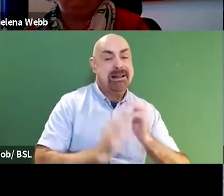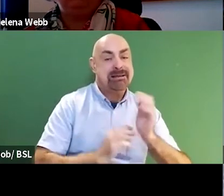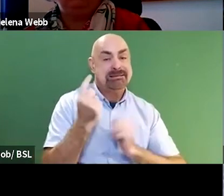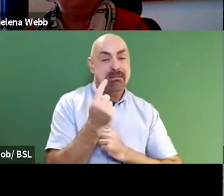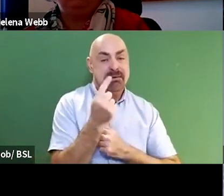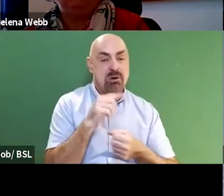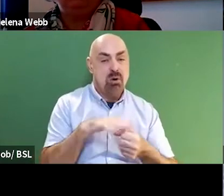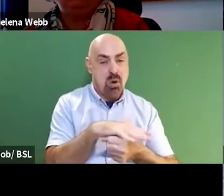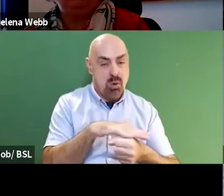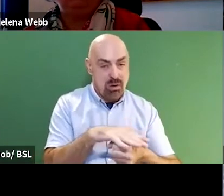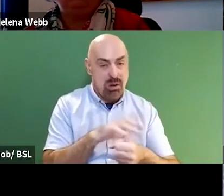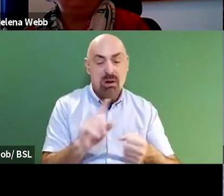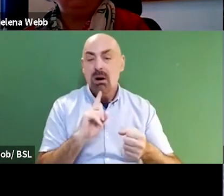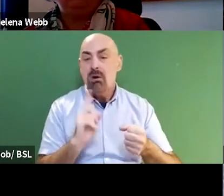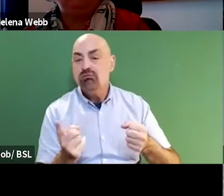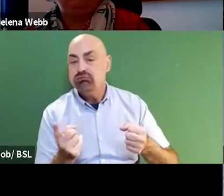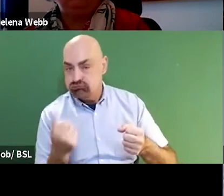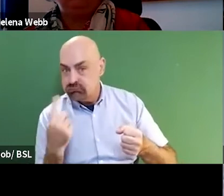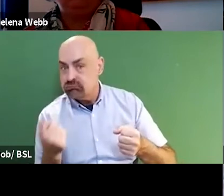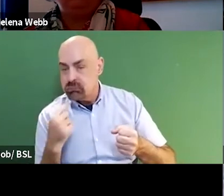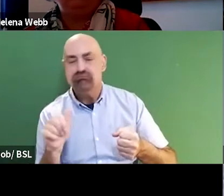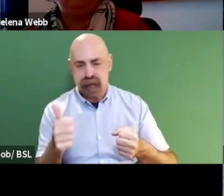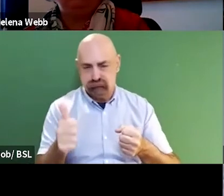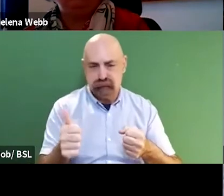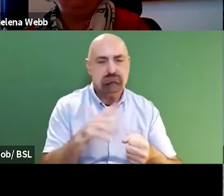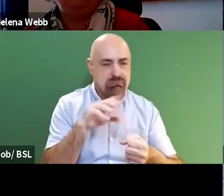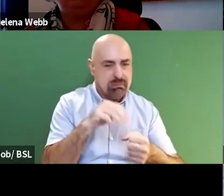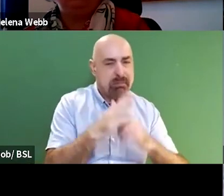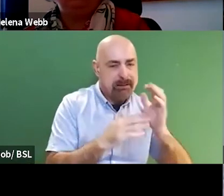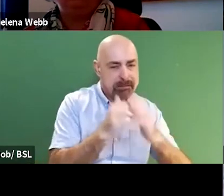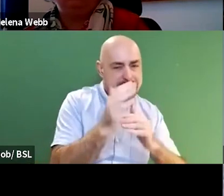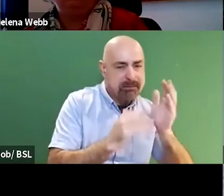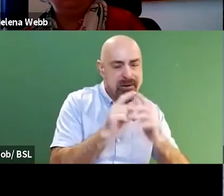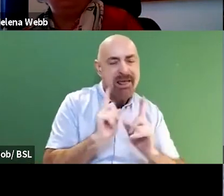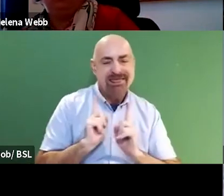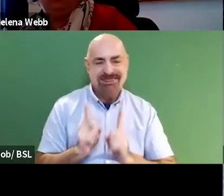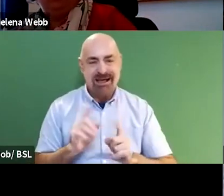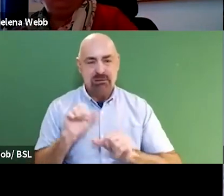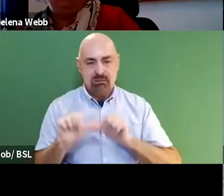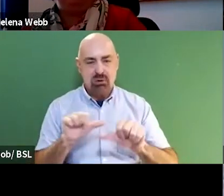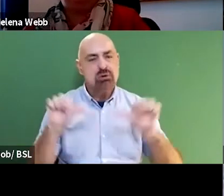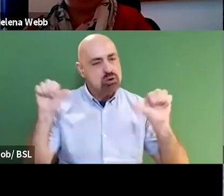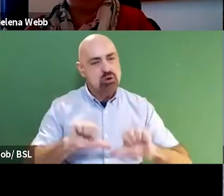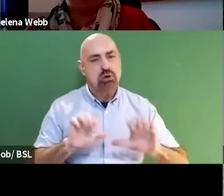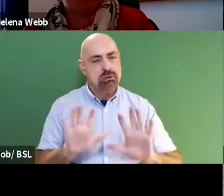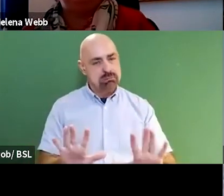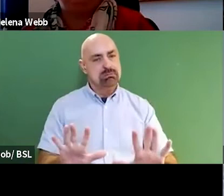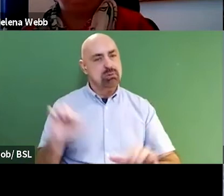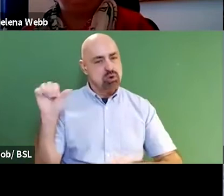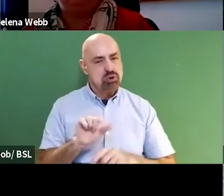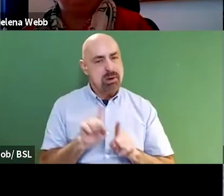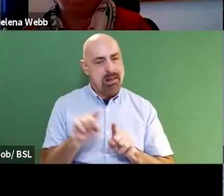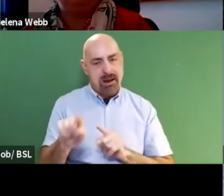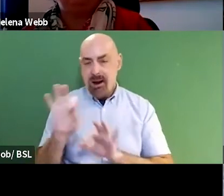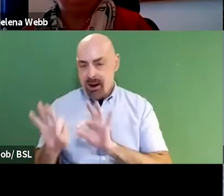framework, responding to the population needs that you've identified, that's how the process should work.